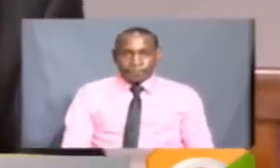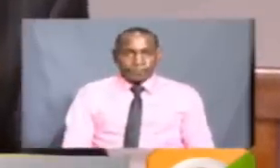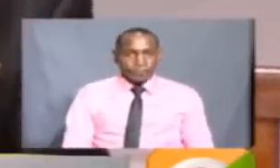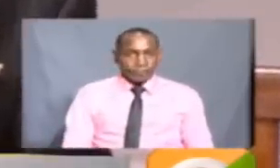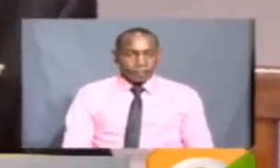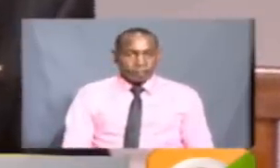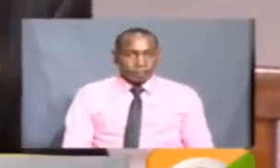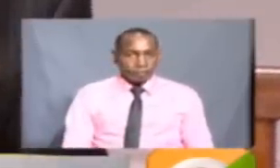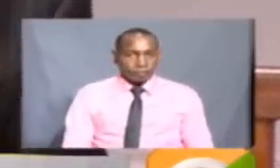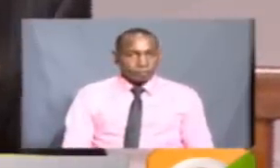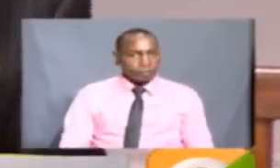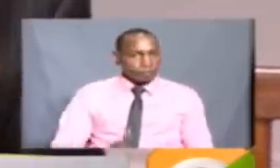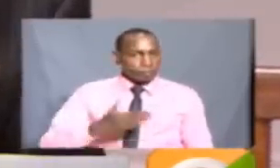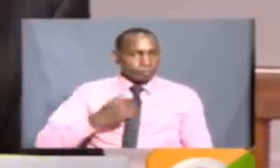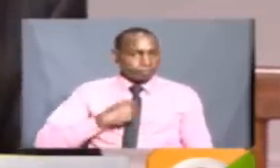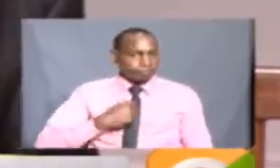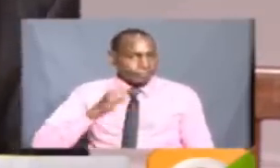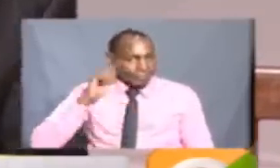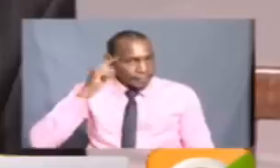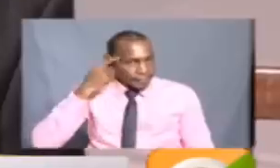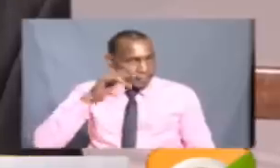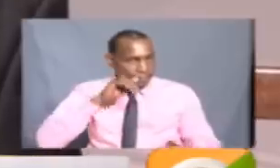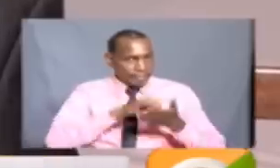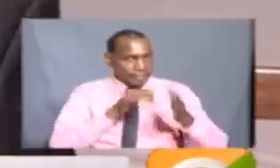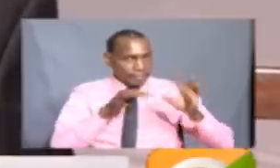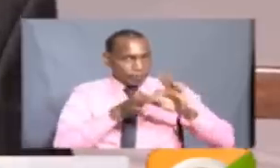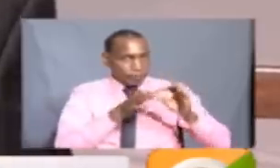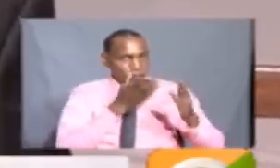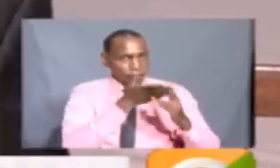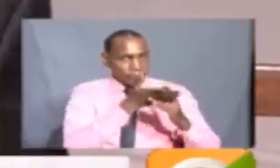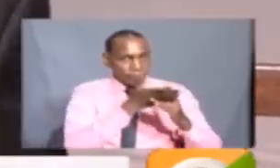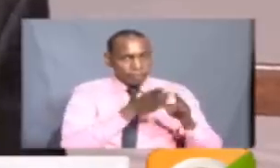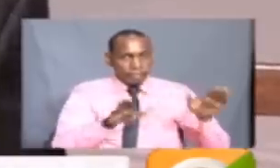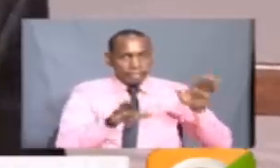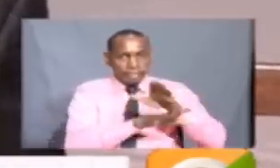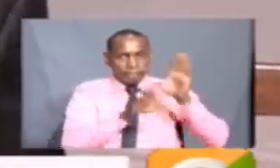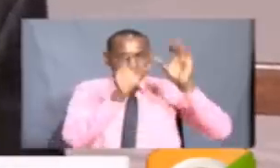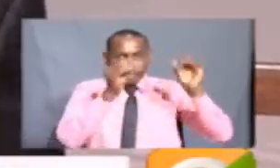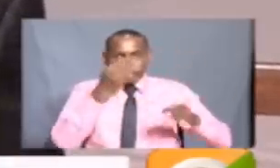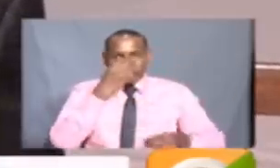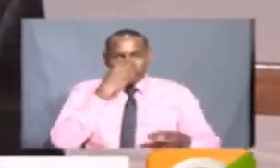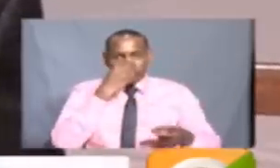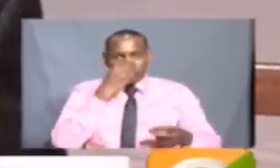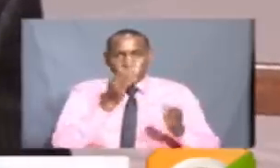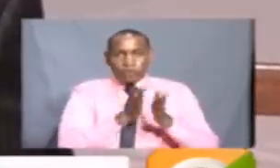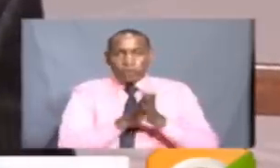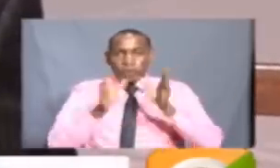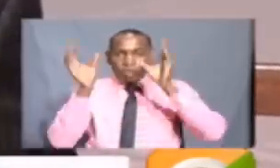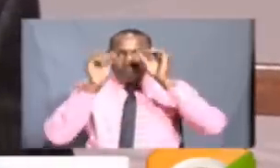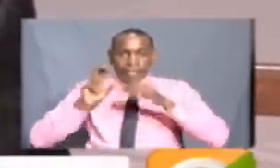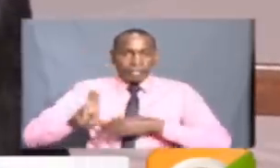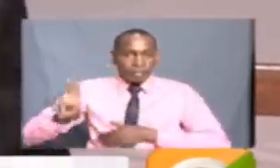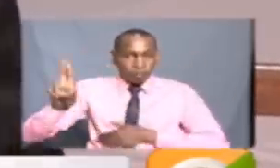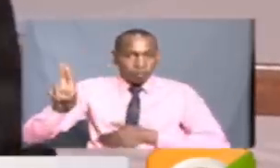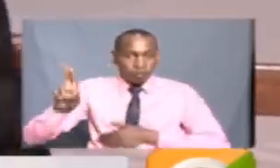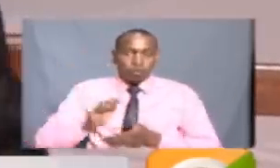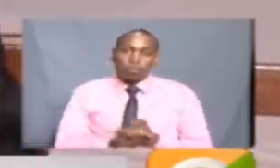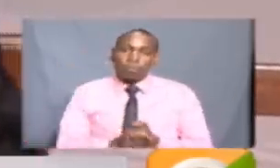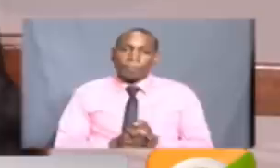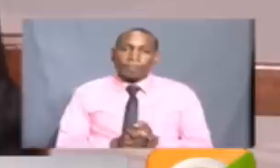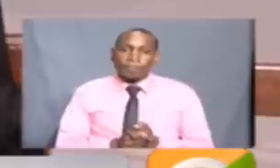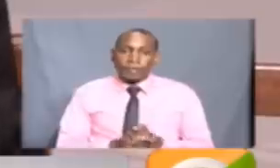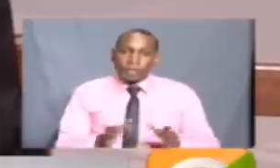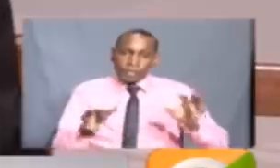For a start, I think the union between Deputy President William Ruto and President Uhuru Kenyatta was